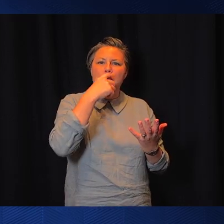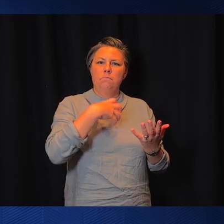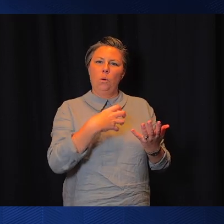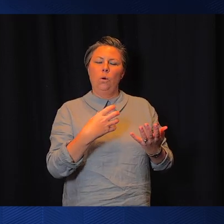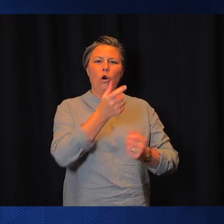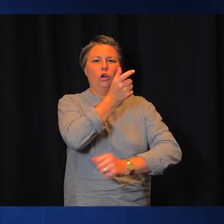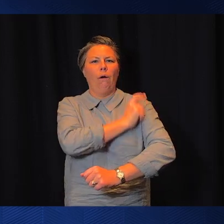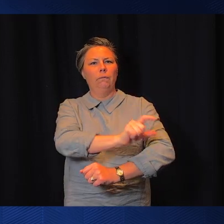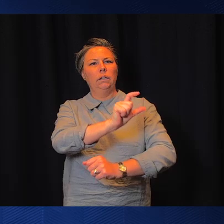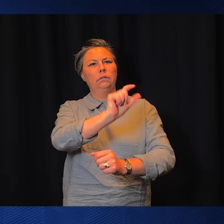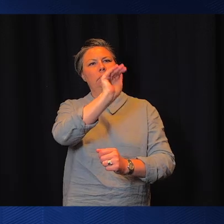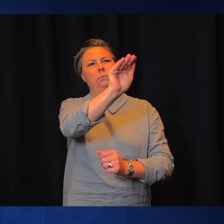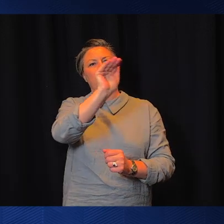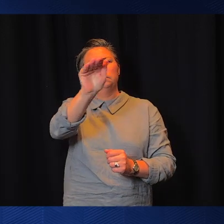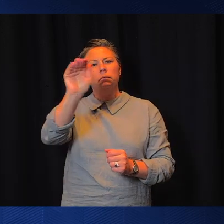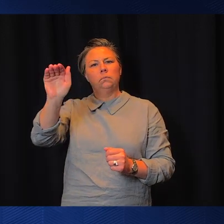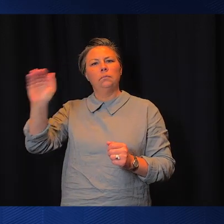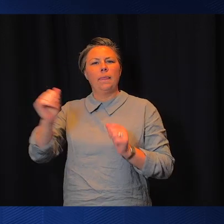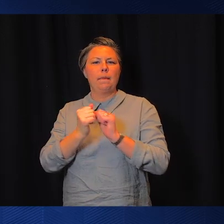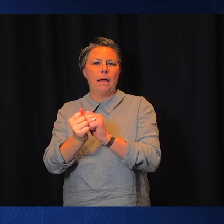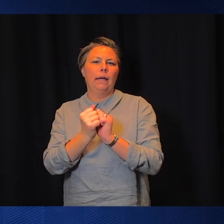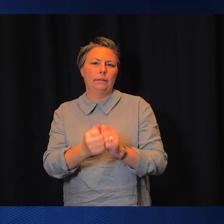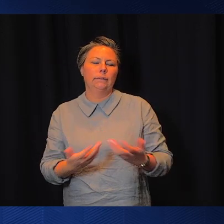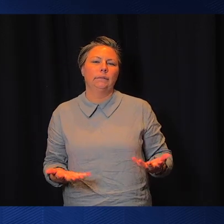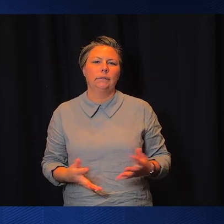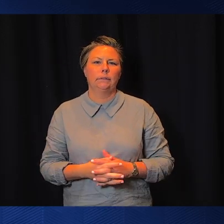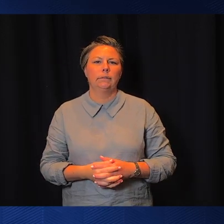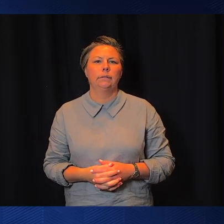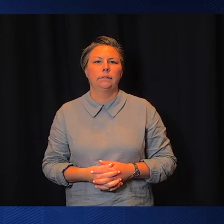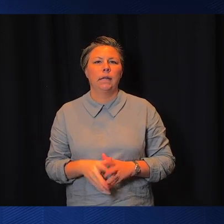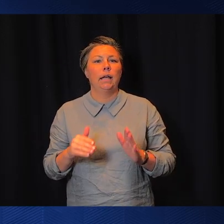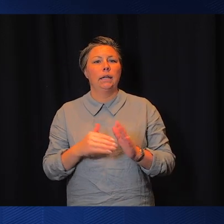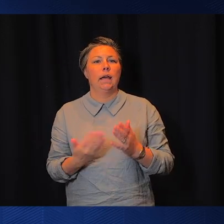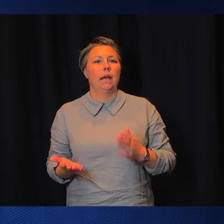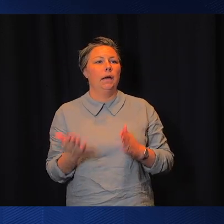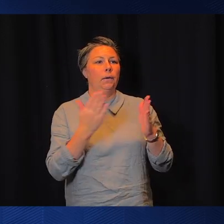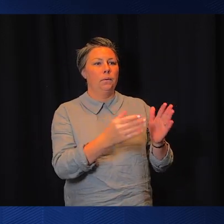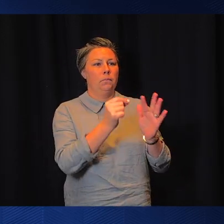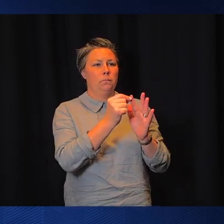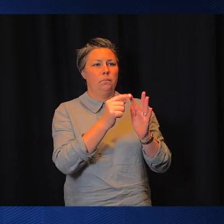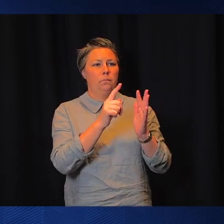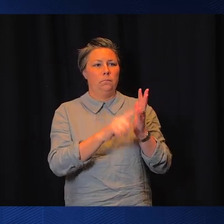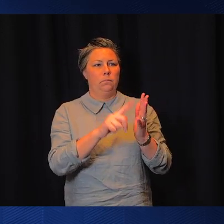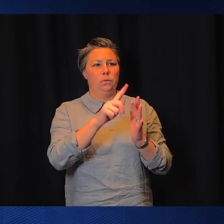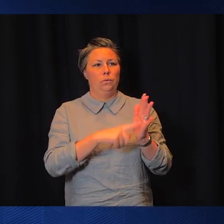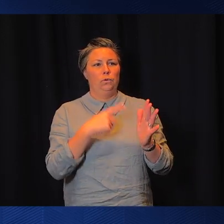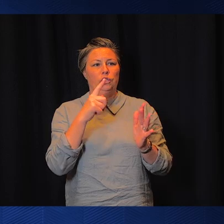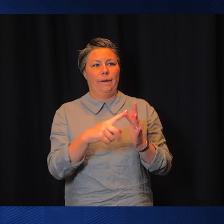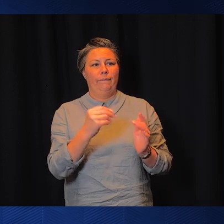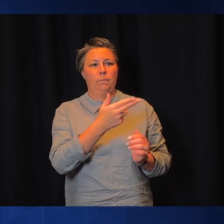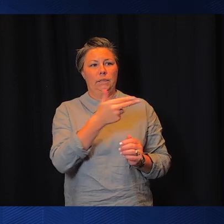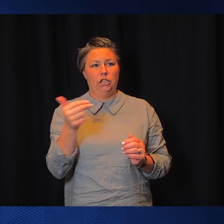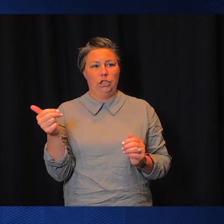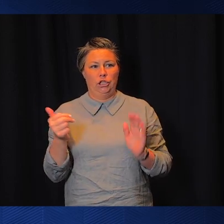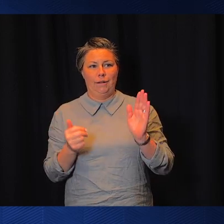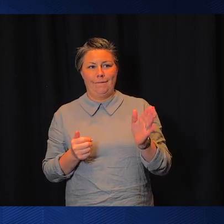doing it. Yes. Thank you, Naomi. So Puji, we might finish up with you. We've got about 2 or 3 minutes left, but